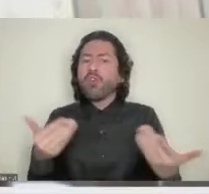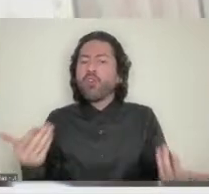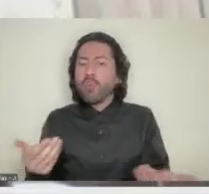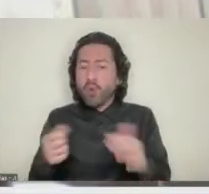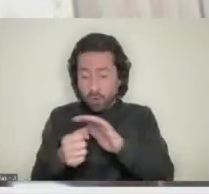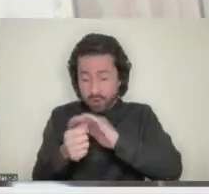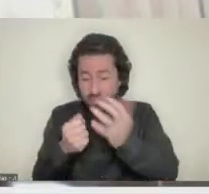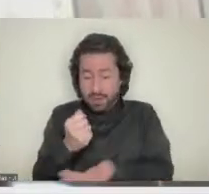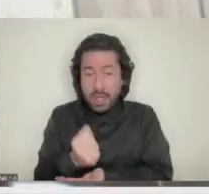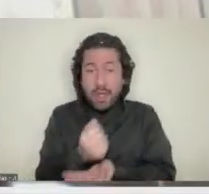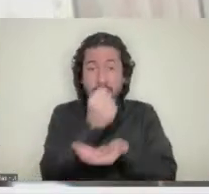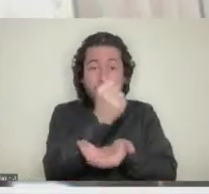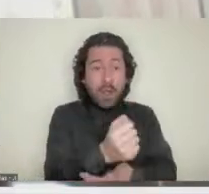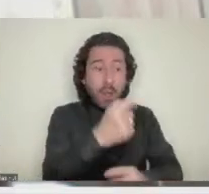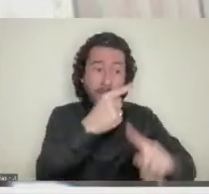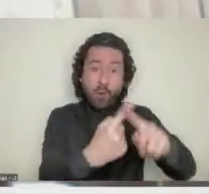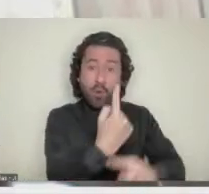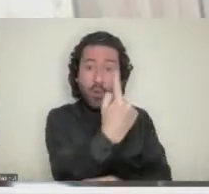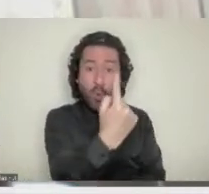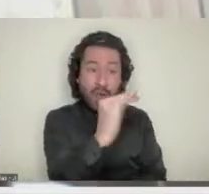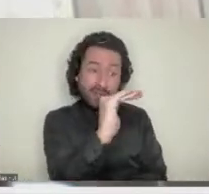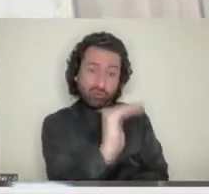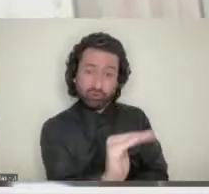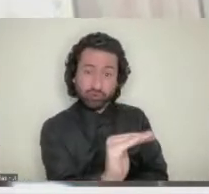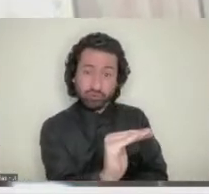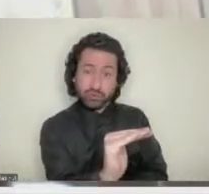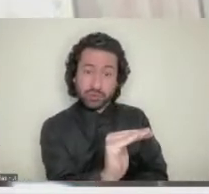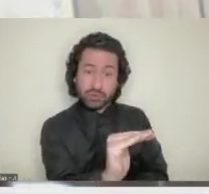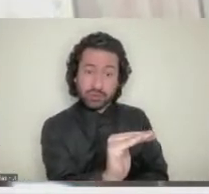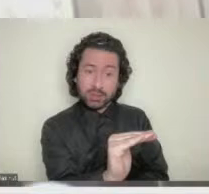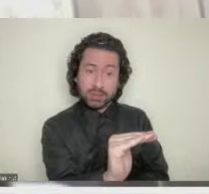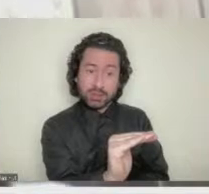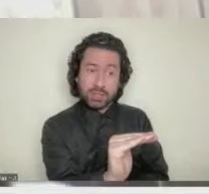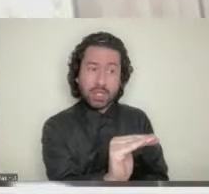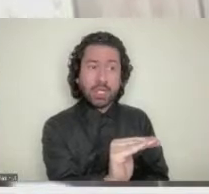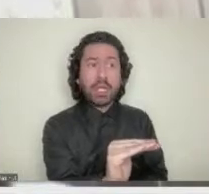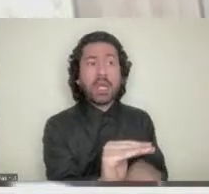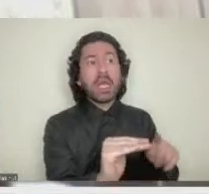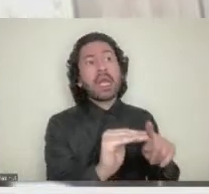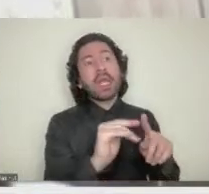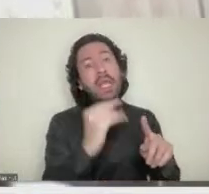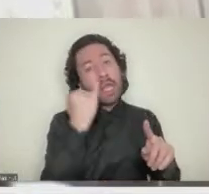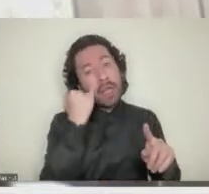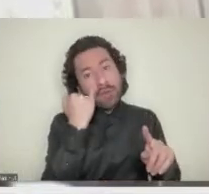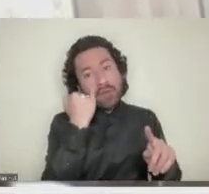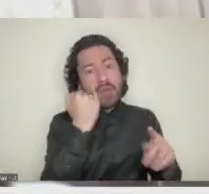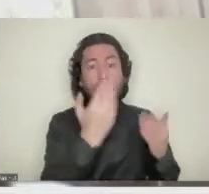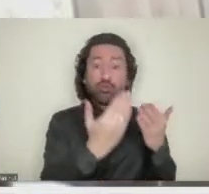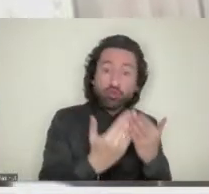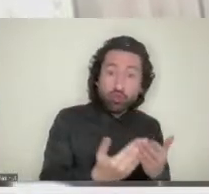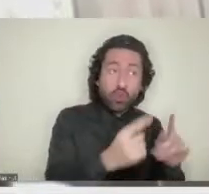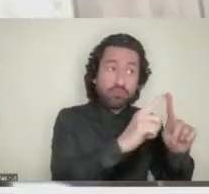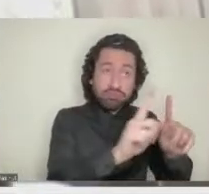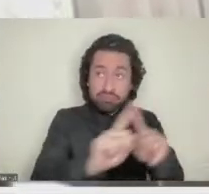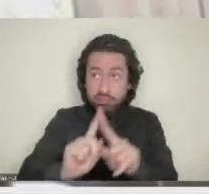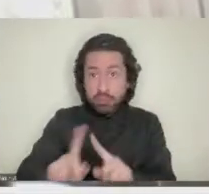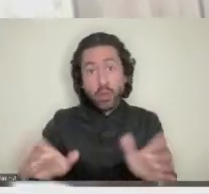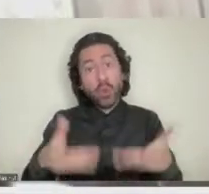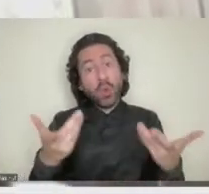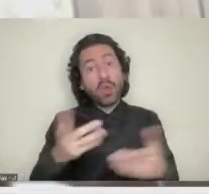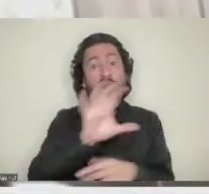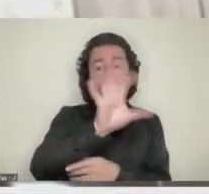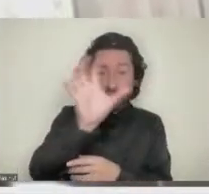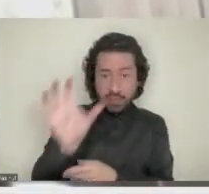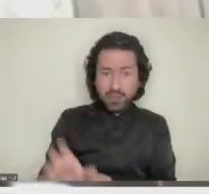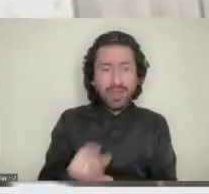is the per capita investment per student in each type of different school and in each